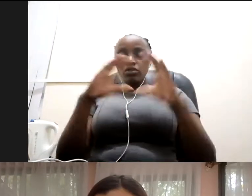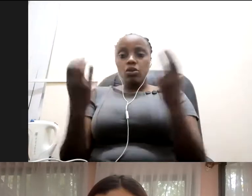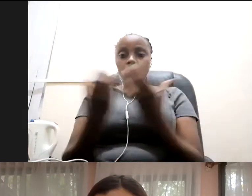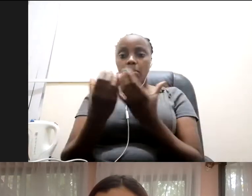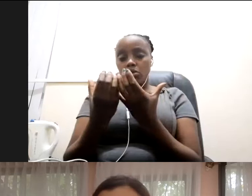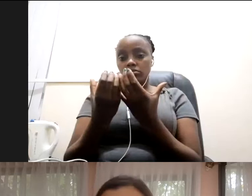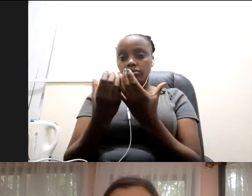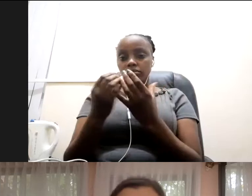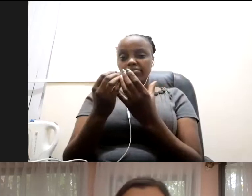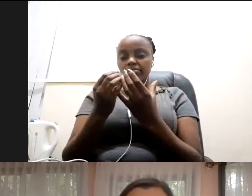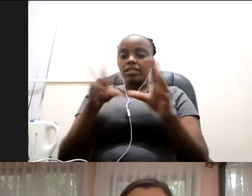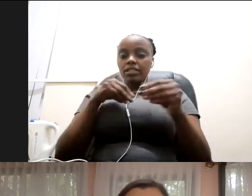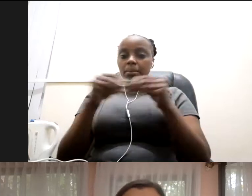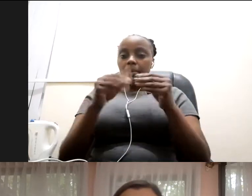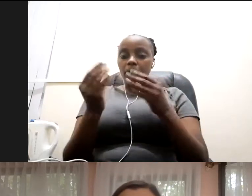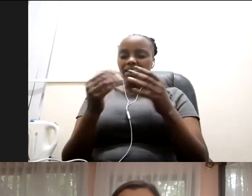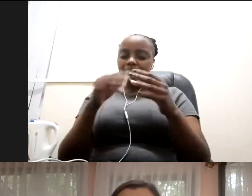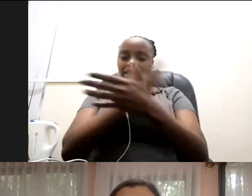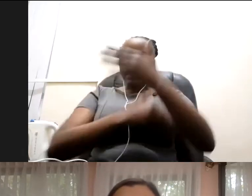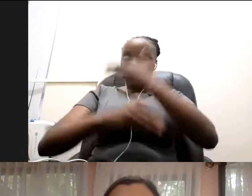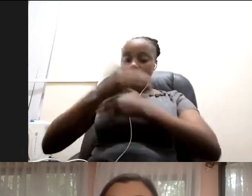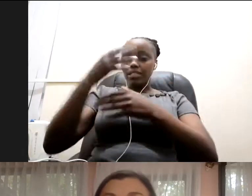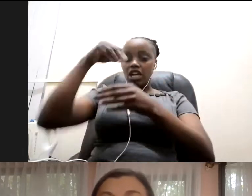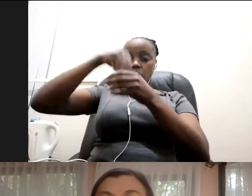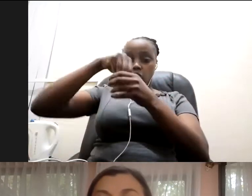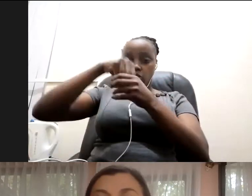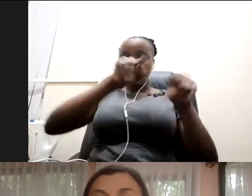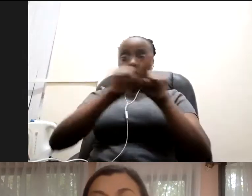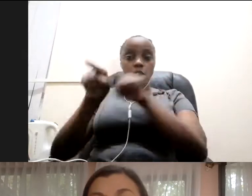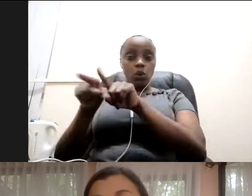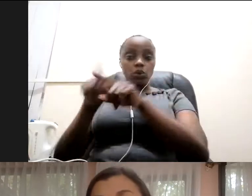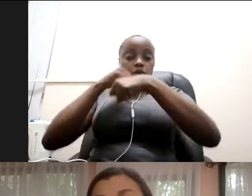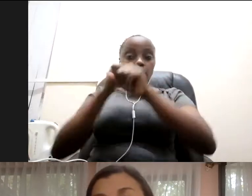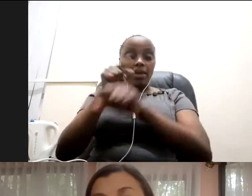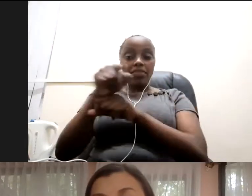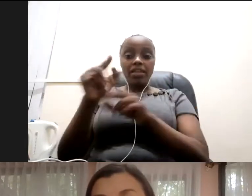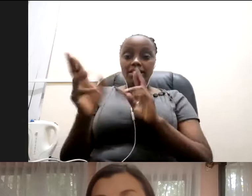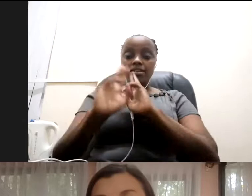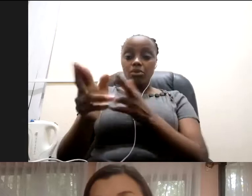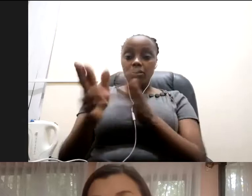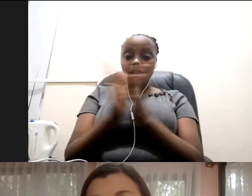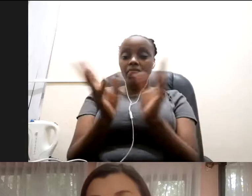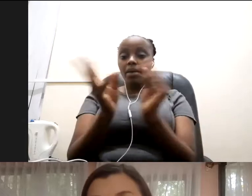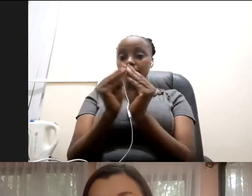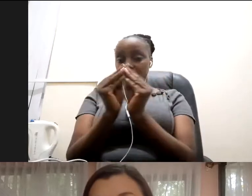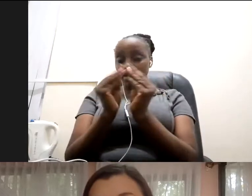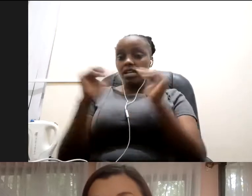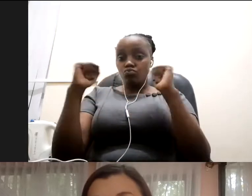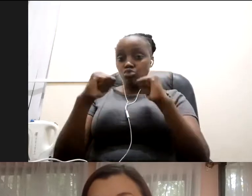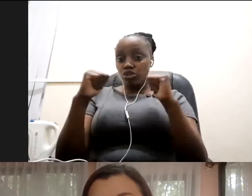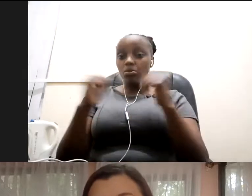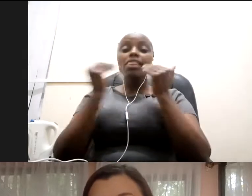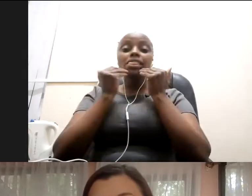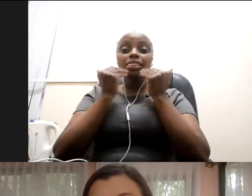the financial and technical support provided in order to make this report and webinar possible. Again, thanks